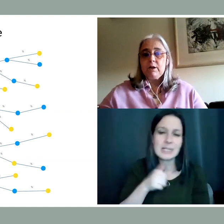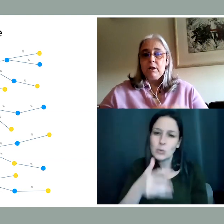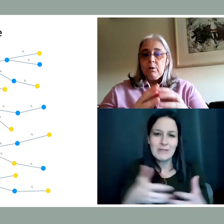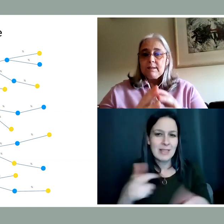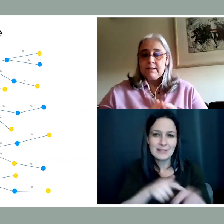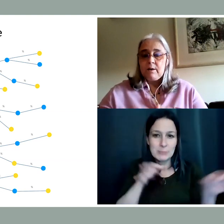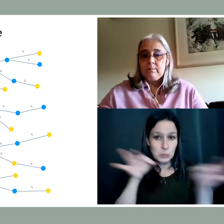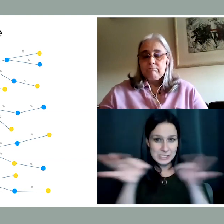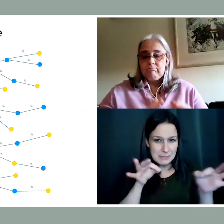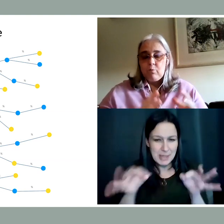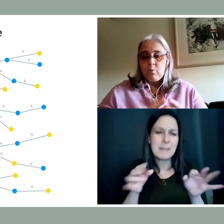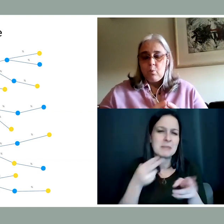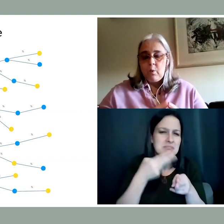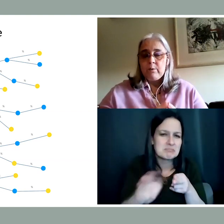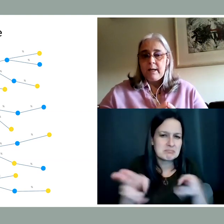but